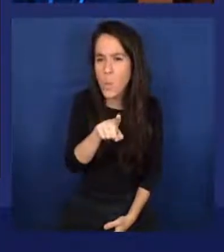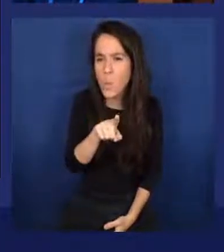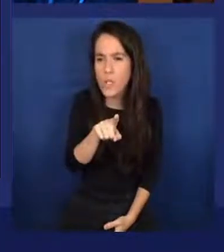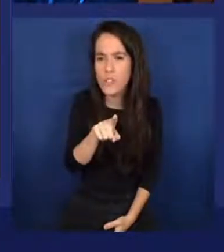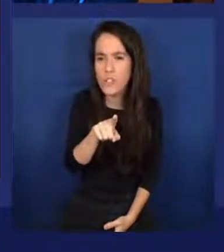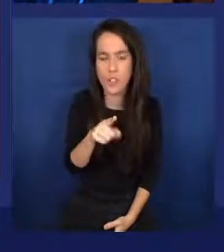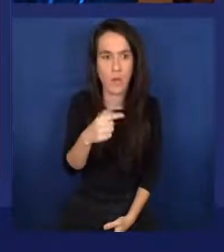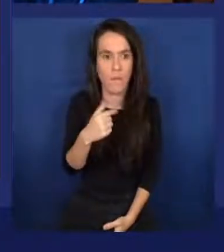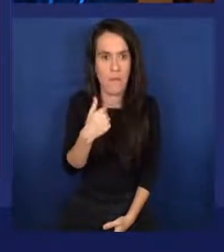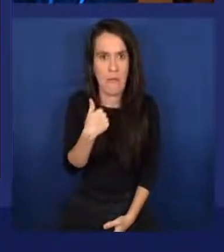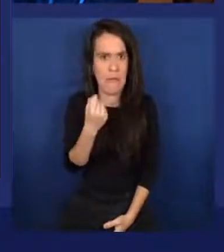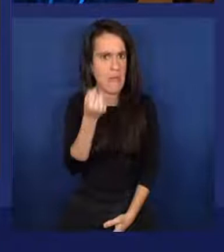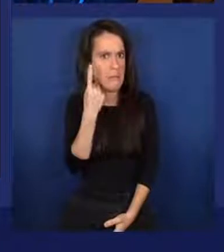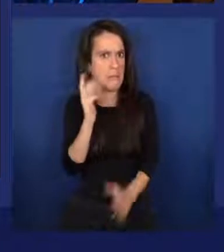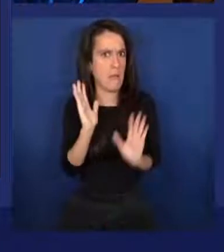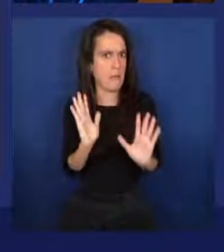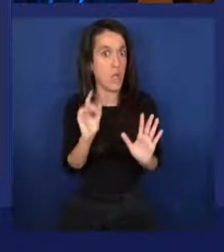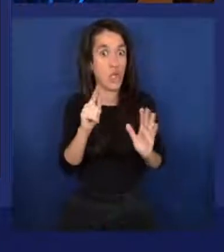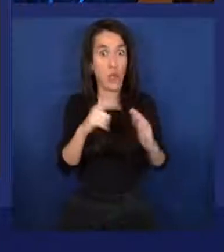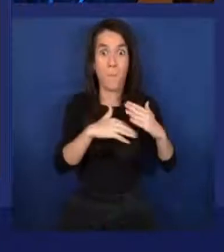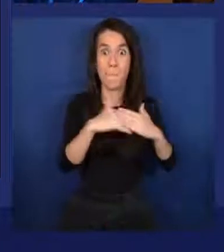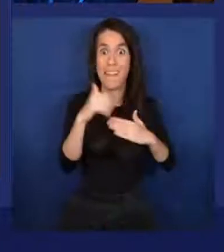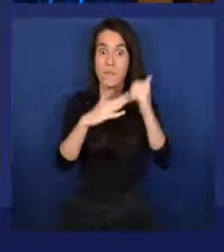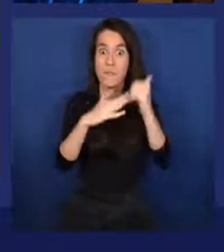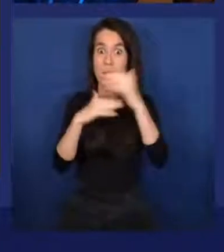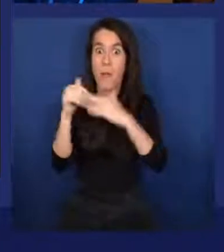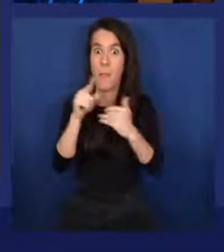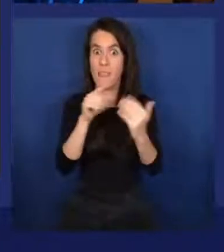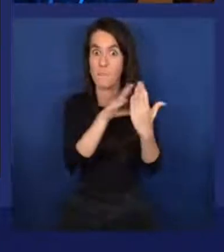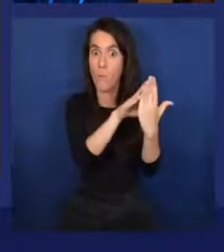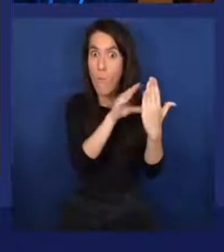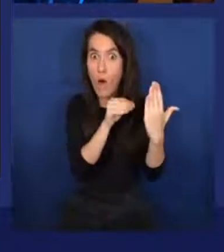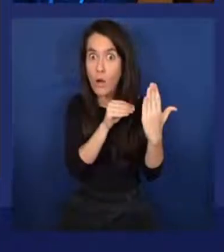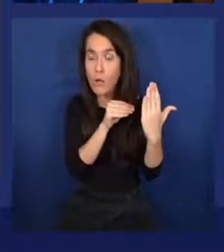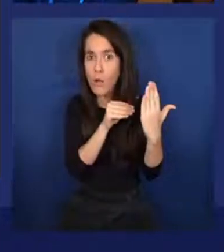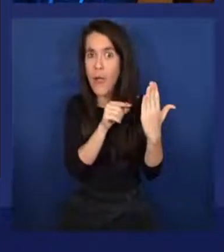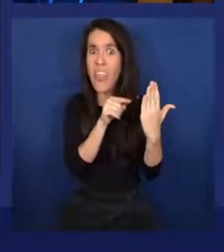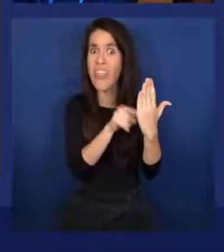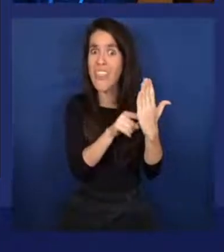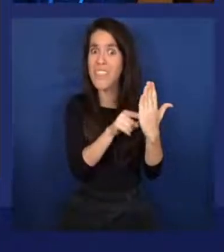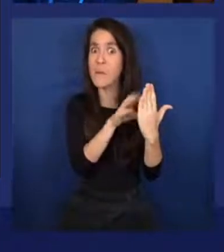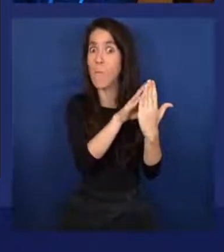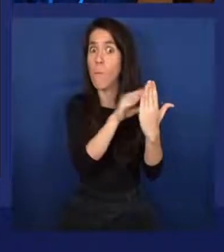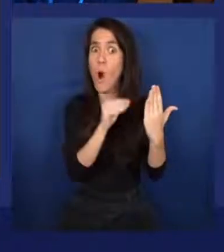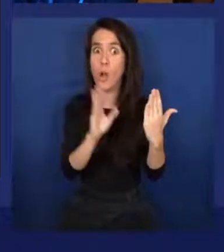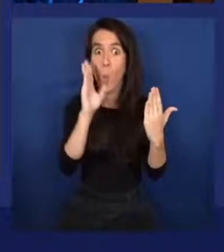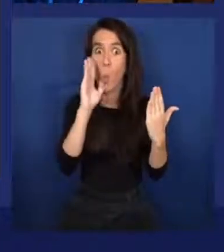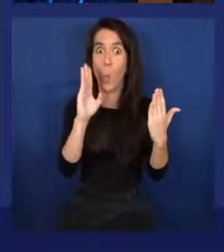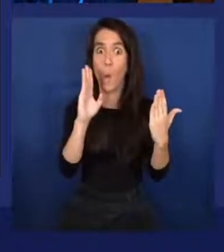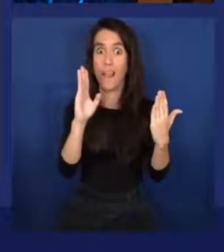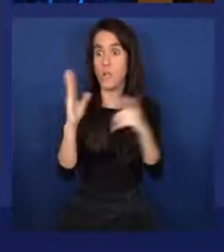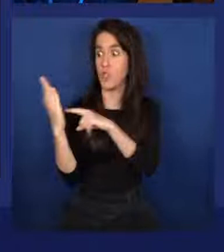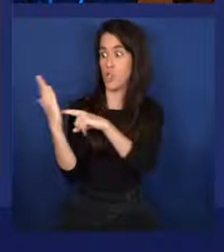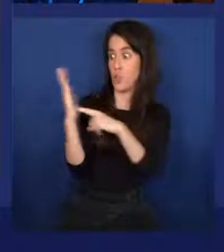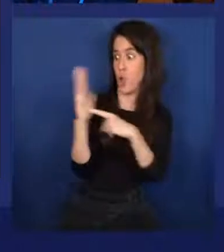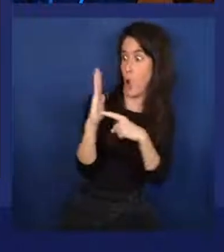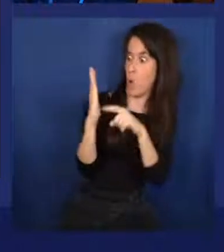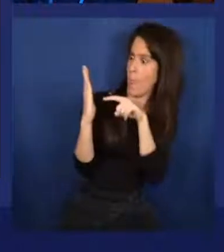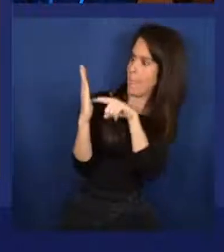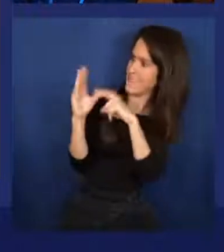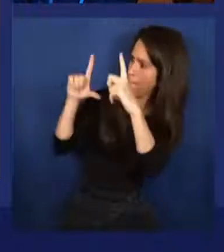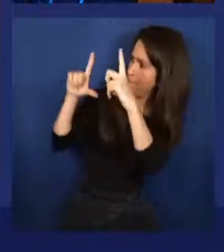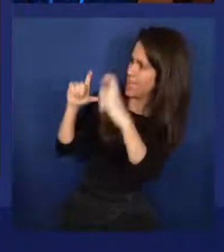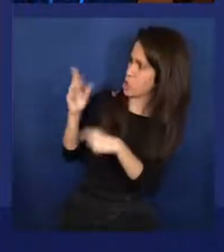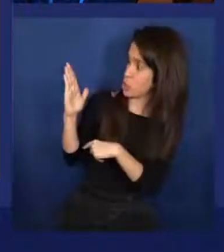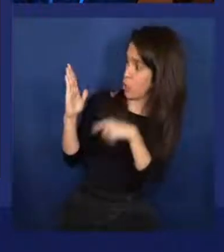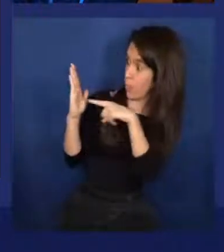understand correctly. You are building a model that is going to tell us whether or not an image that you